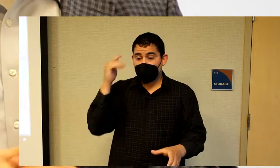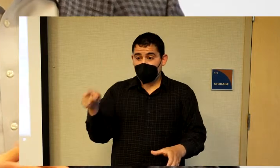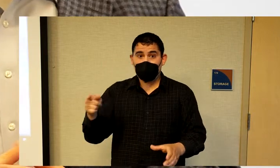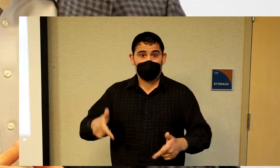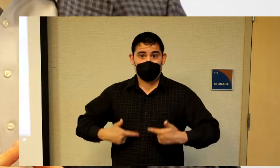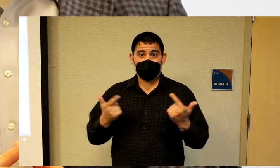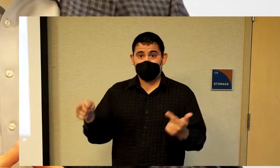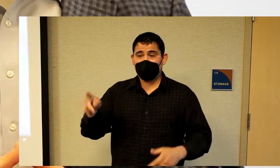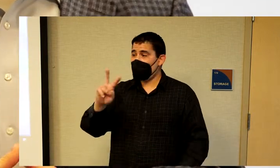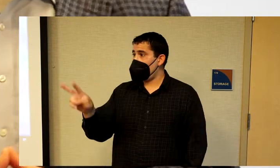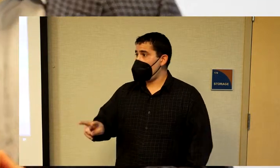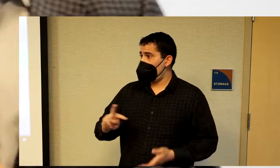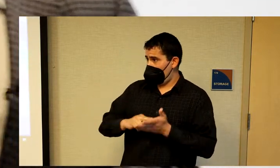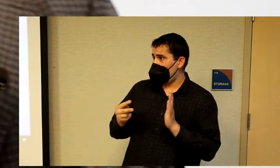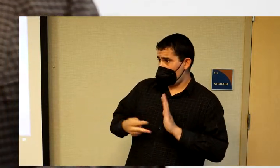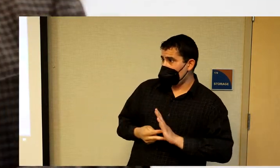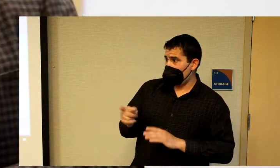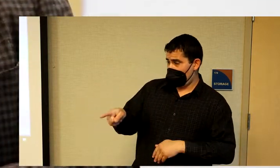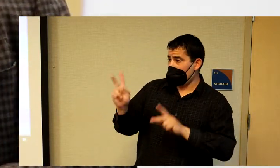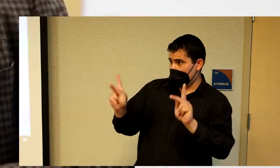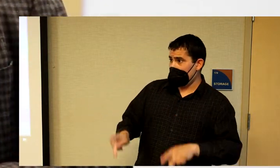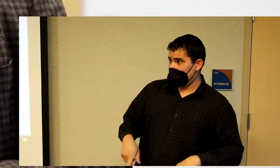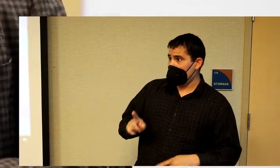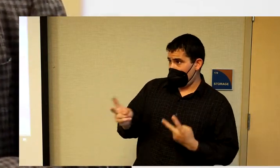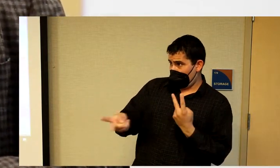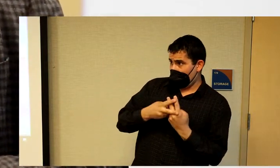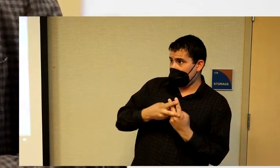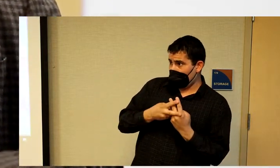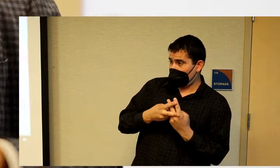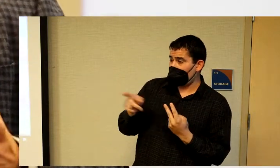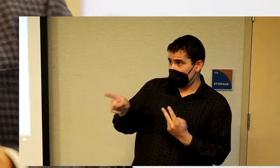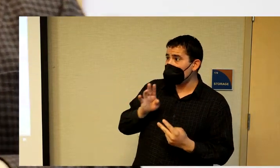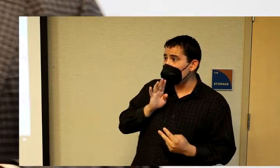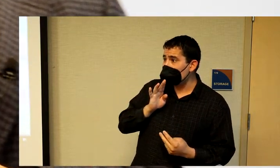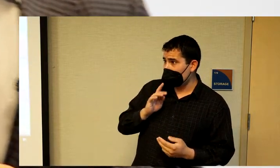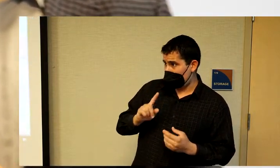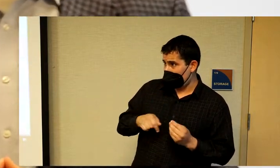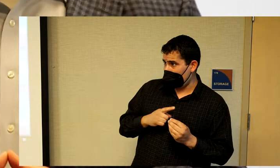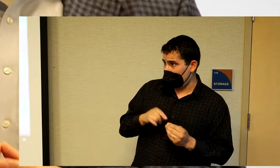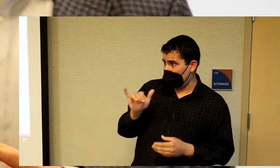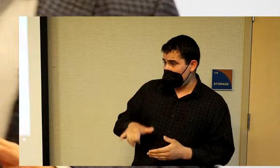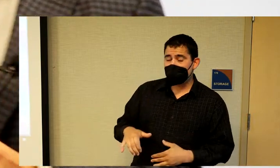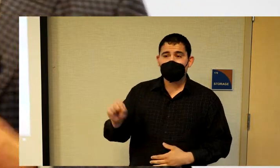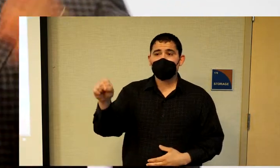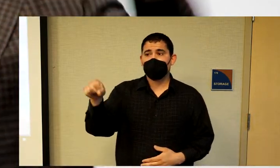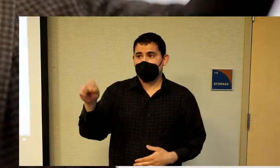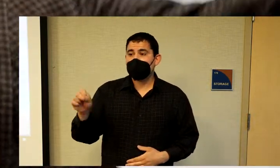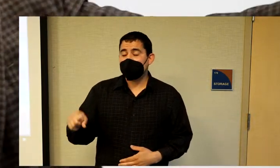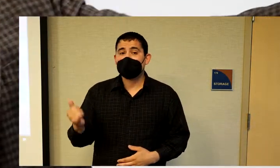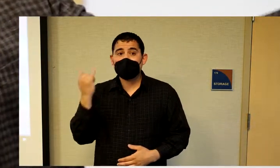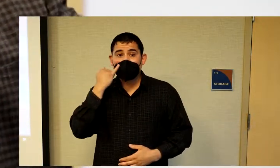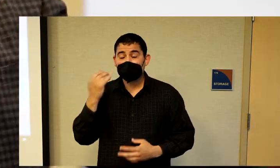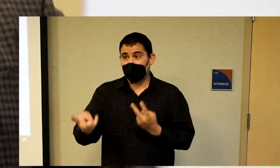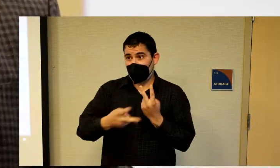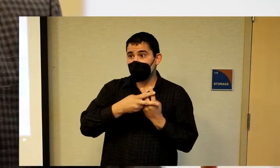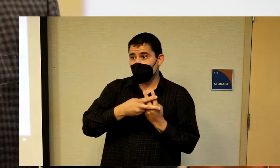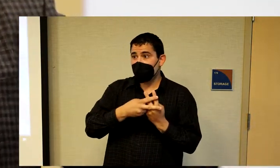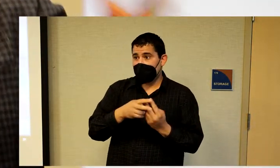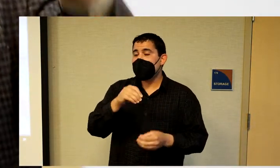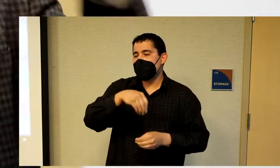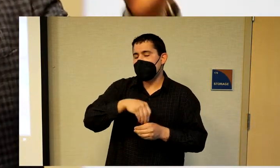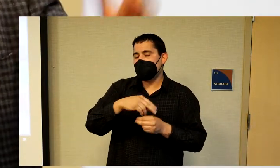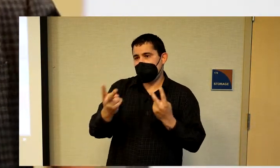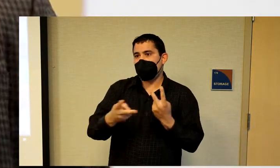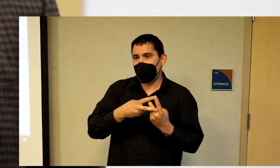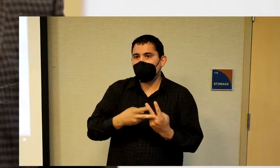Visalia. Right? What's that? That person is incarcerated that you're discussing. Yes, that person who's incarcerated, and they could be in Pelican Bay or in Imperial